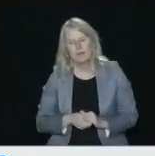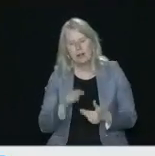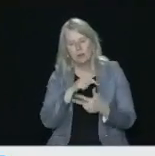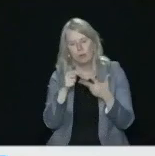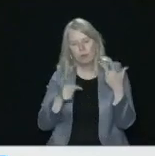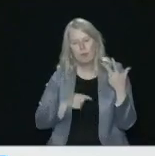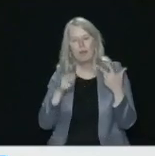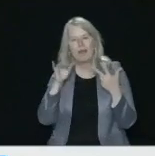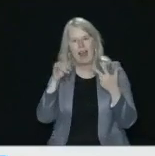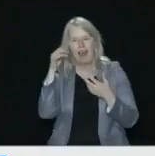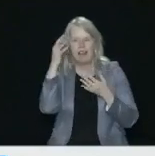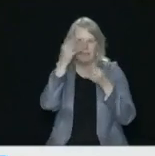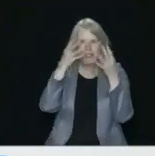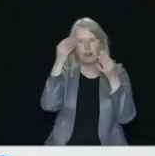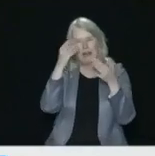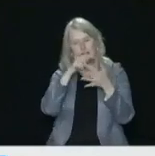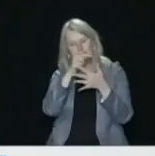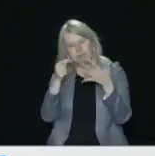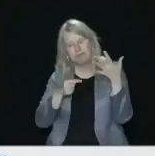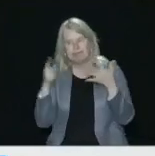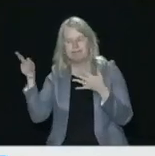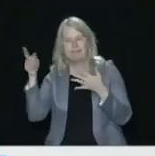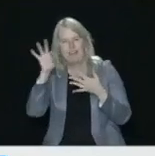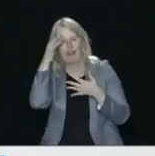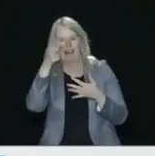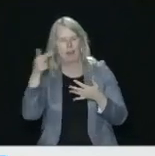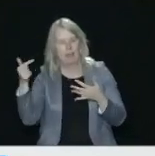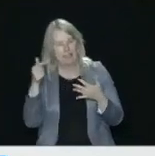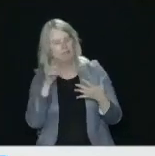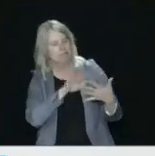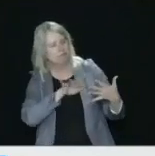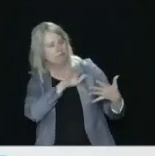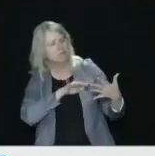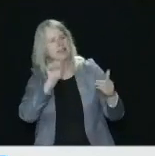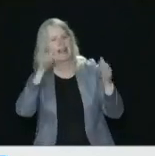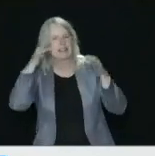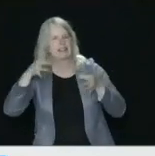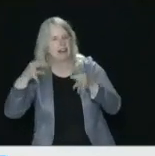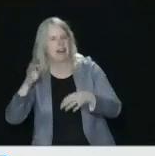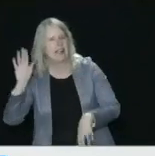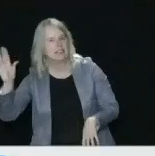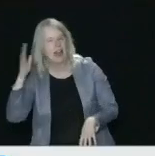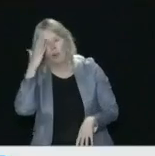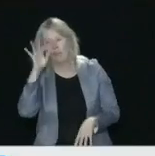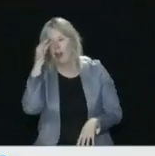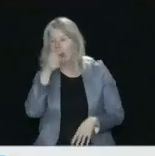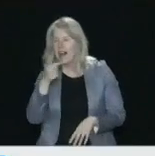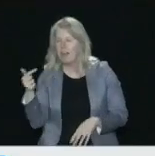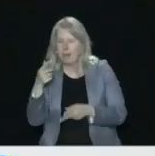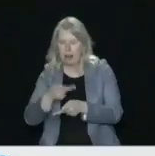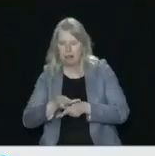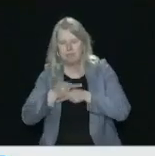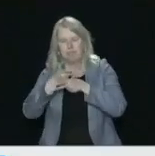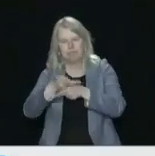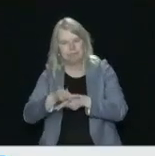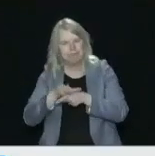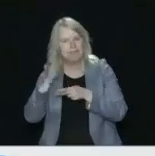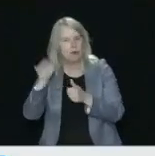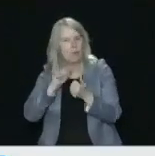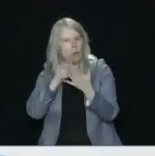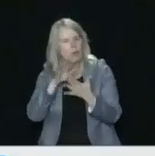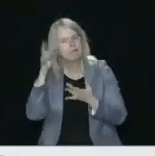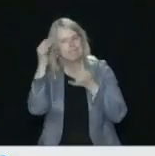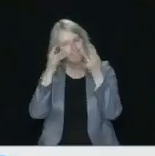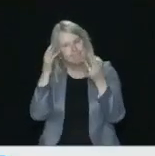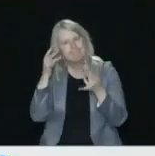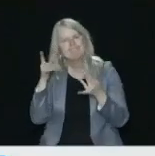moving forward as well, right? Obviously, the data we have in terms of vaccine coverage, even for certain, age groups and so on, certainly helps